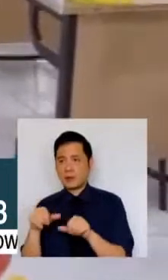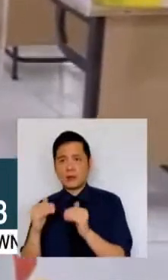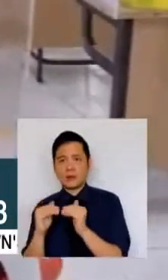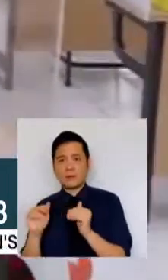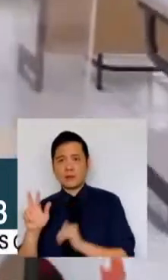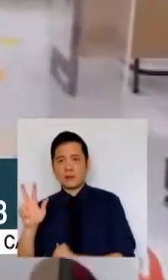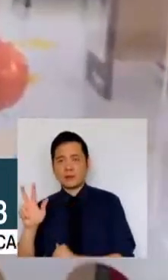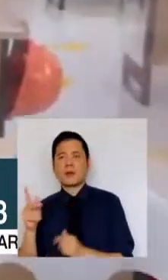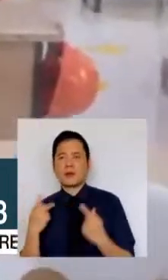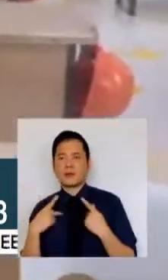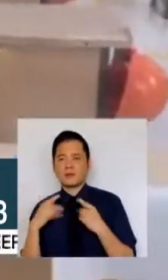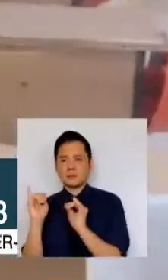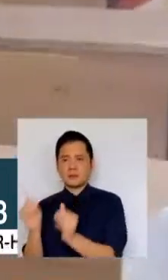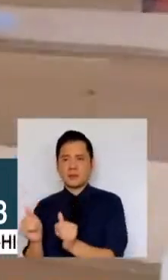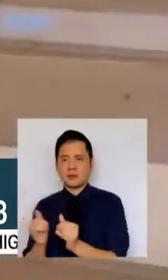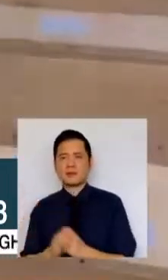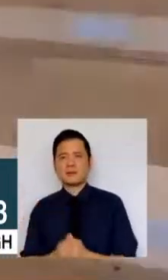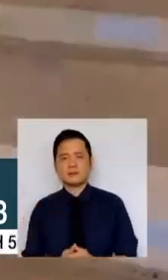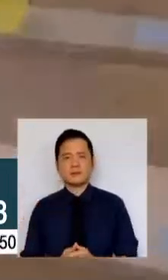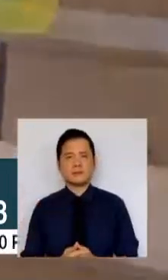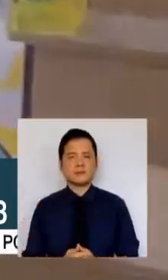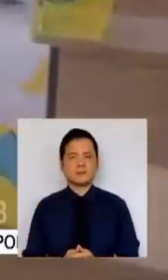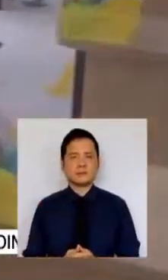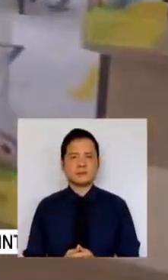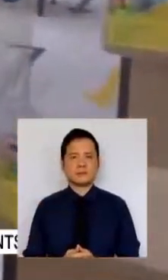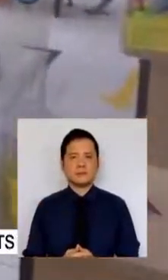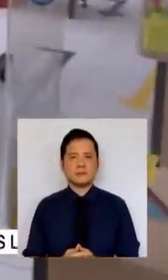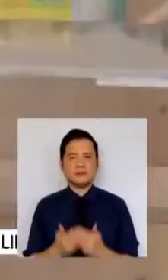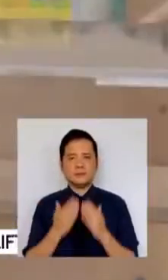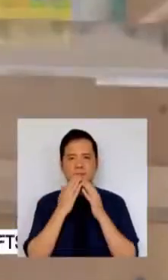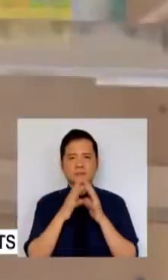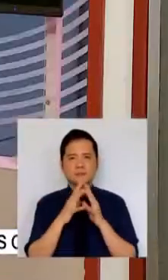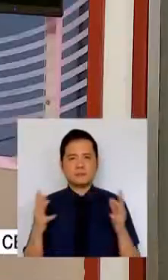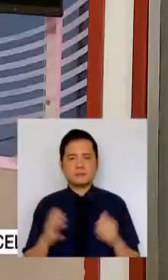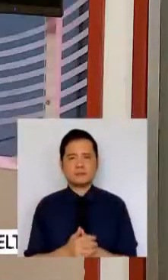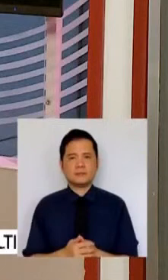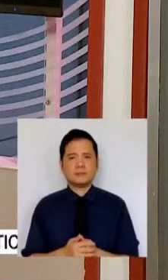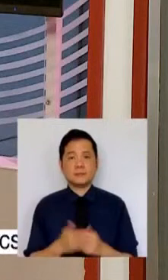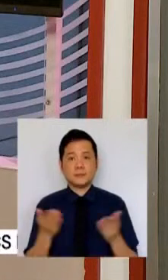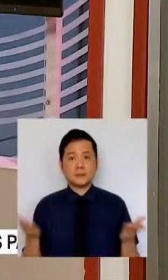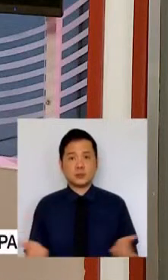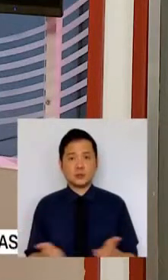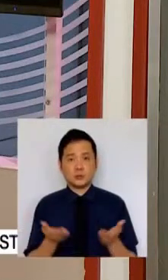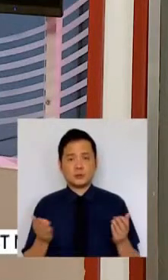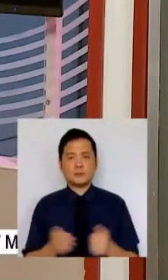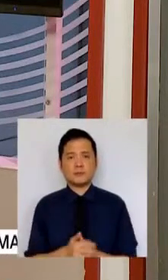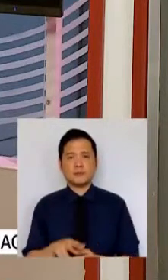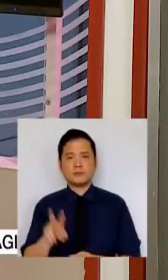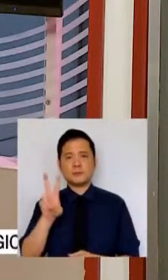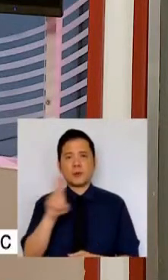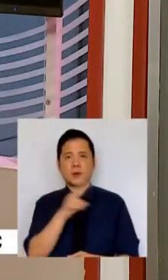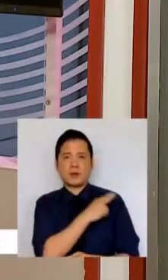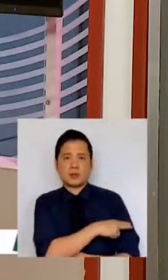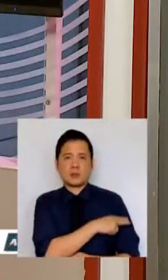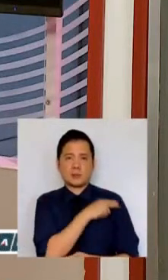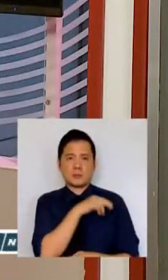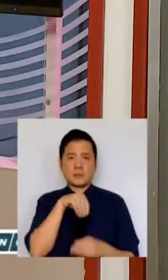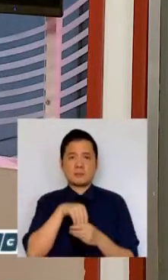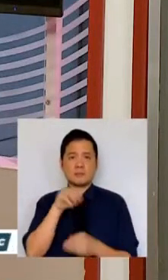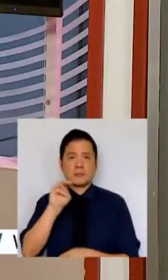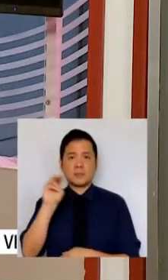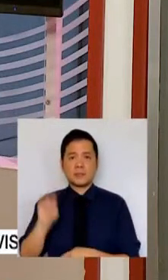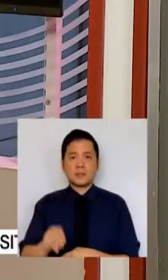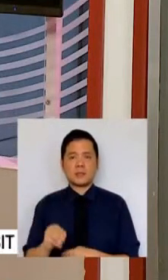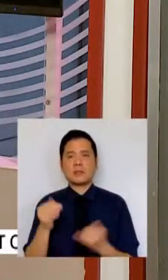Carmina. Thanks a lot. Ara Perez there joining us on the line. Back here in the newsroom, two hospitals in the city of Manila temporarily